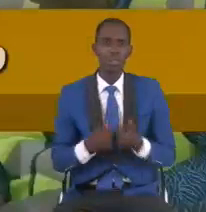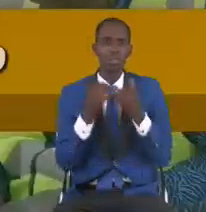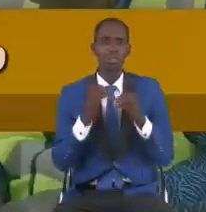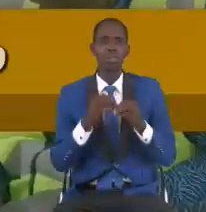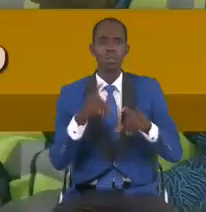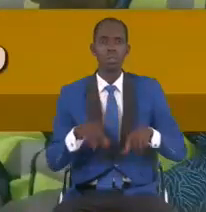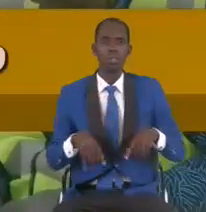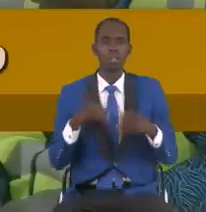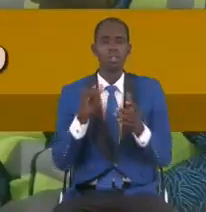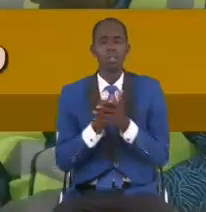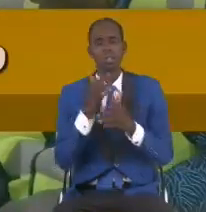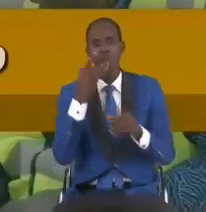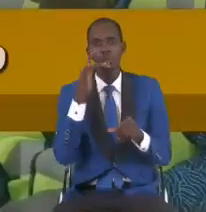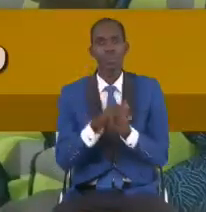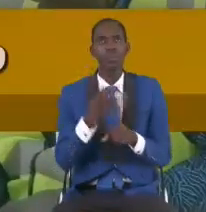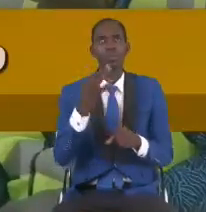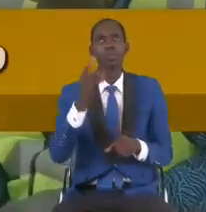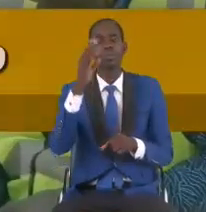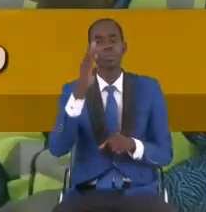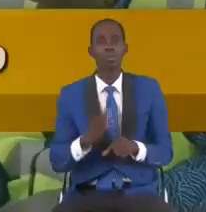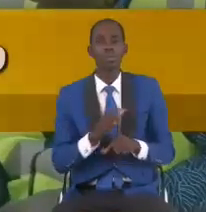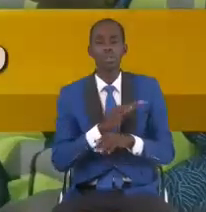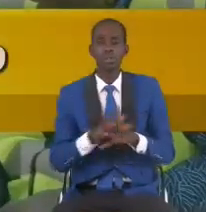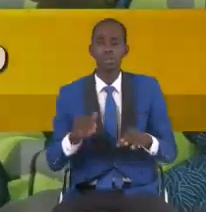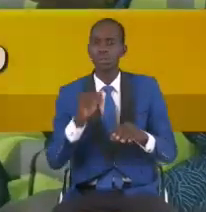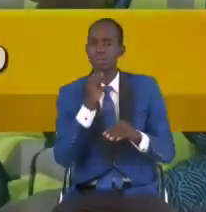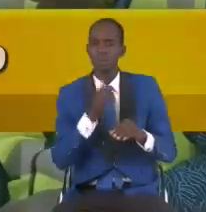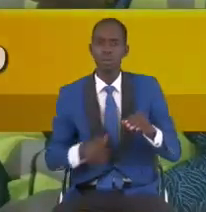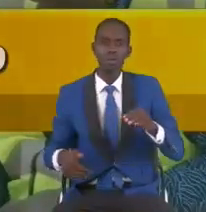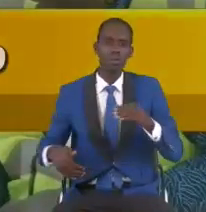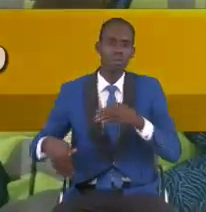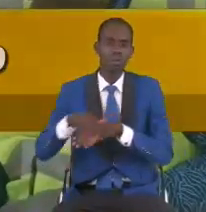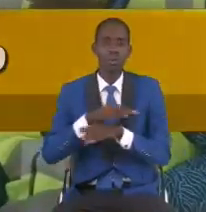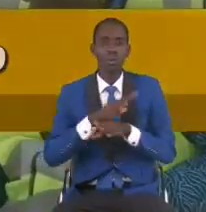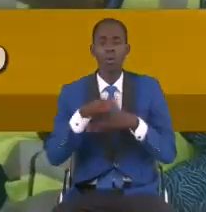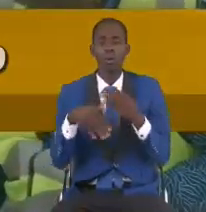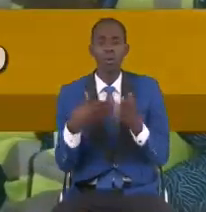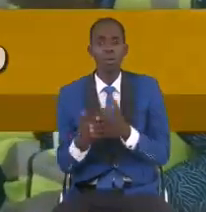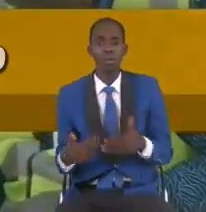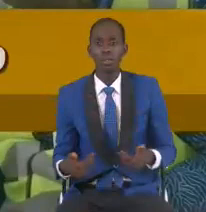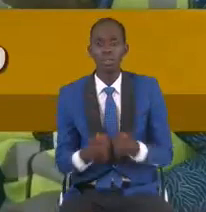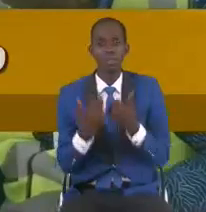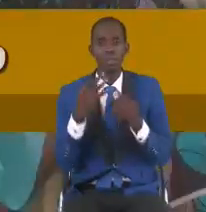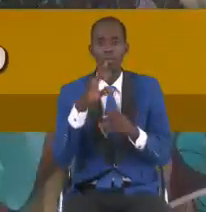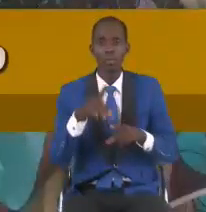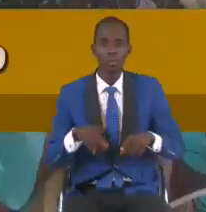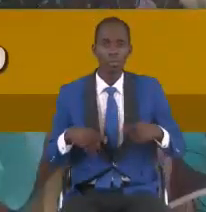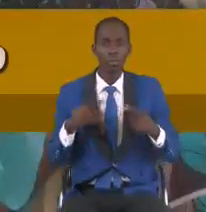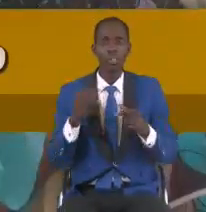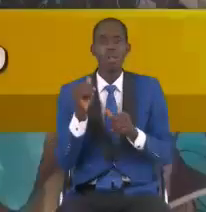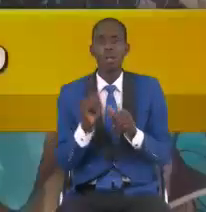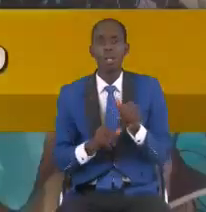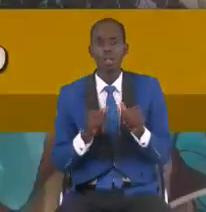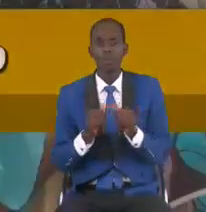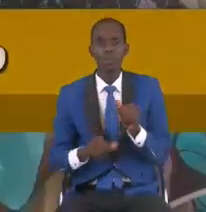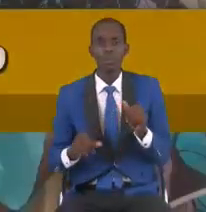promise of God does not cover. All the challenges of your life, all the situations in your life, the